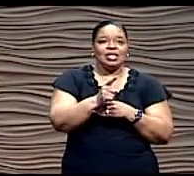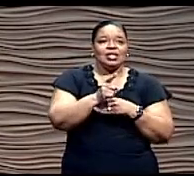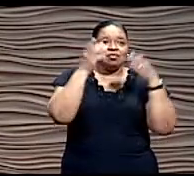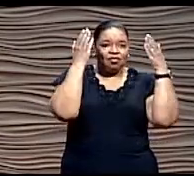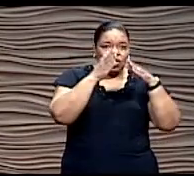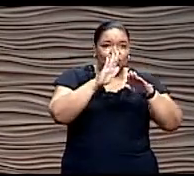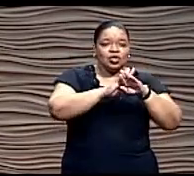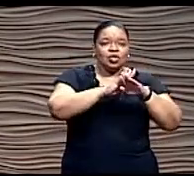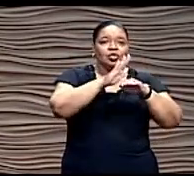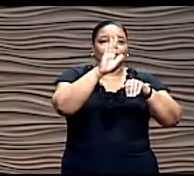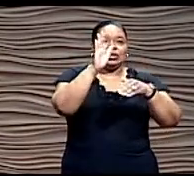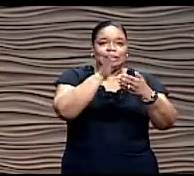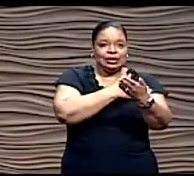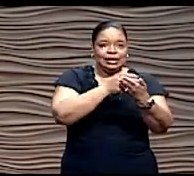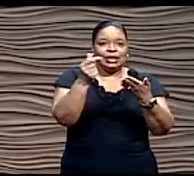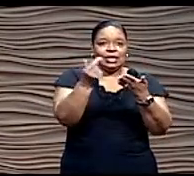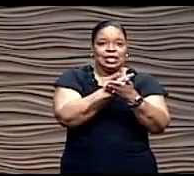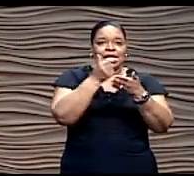to the church.